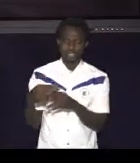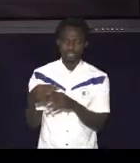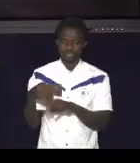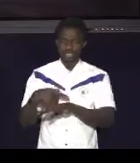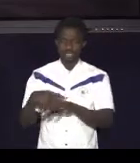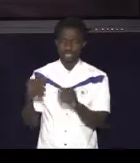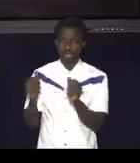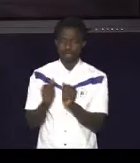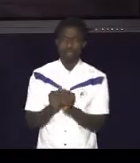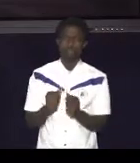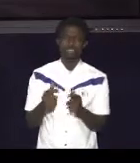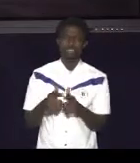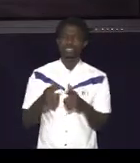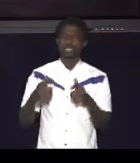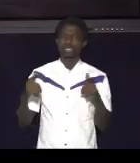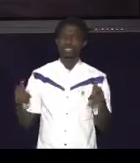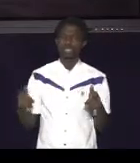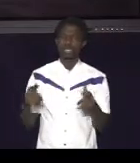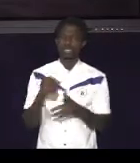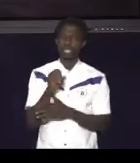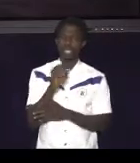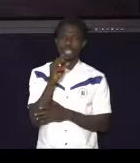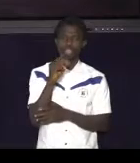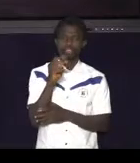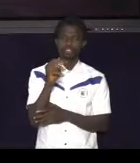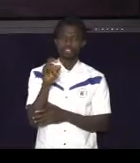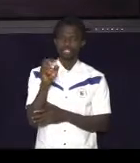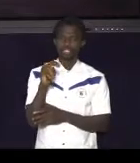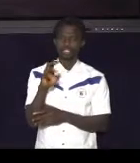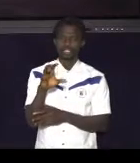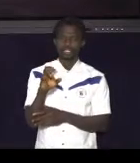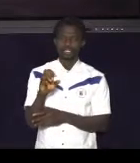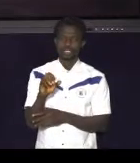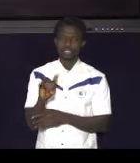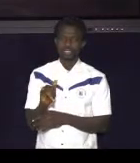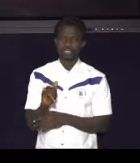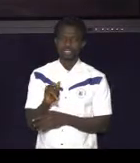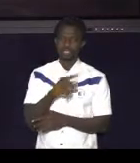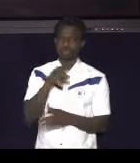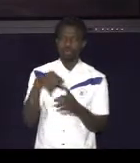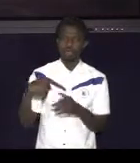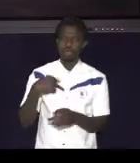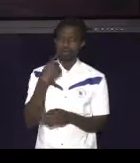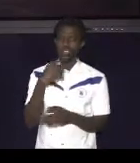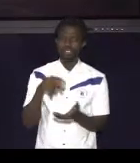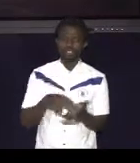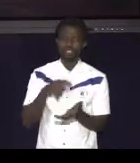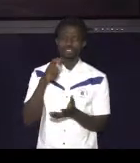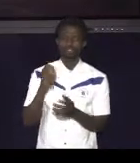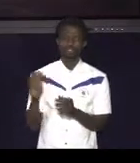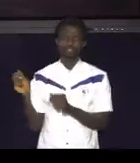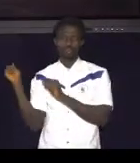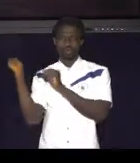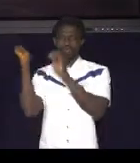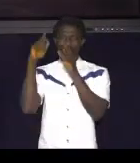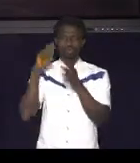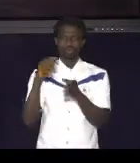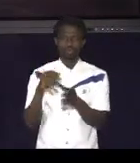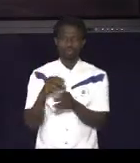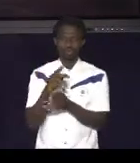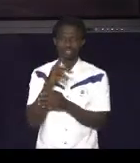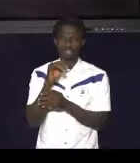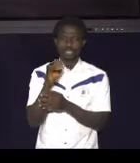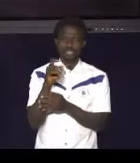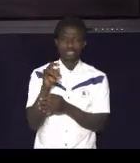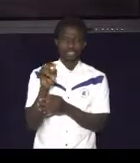time with the greatest efficiency. Activities like when we say jumping, throwing, kicking